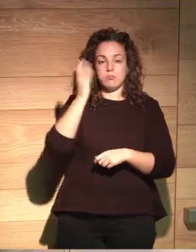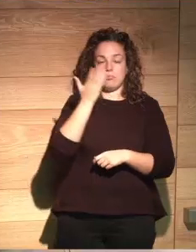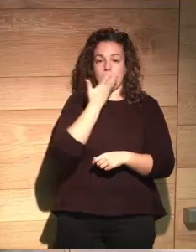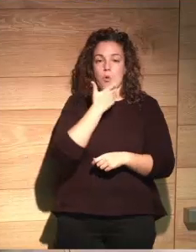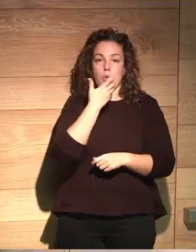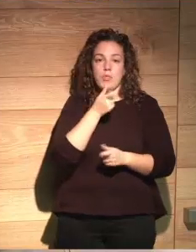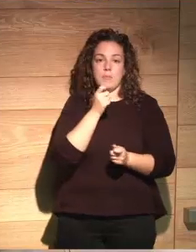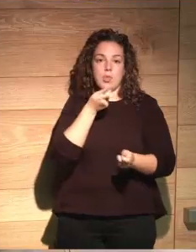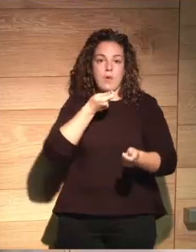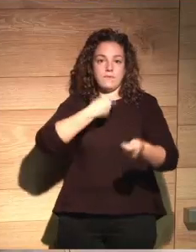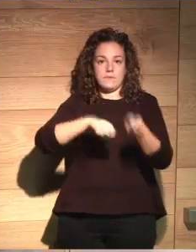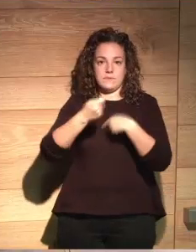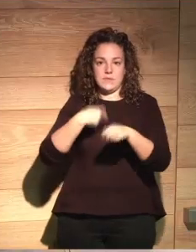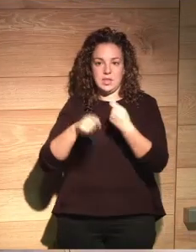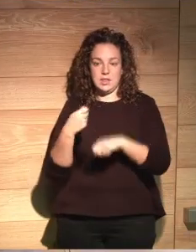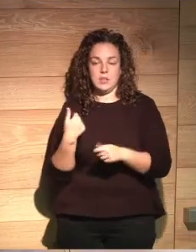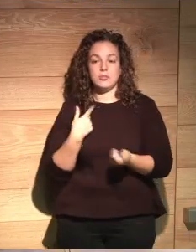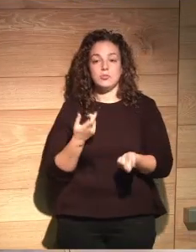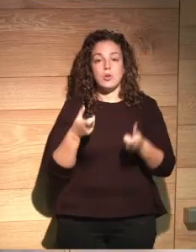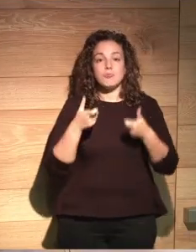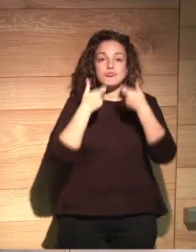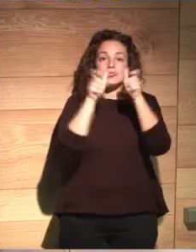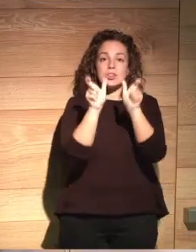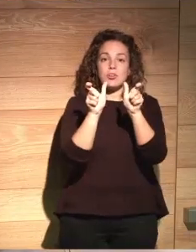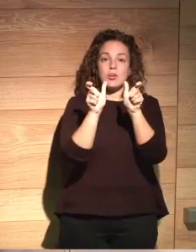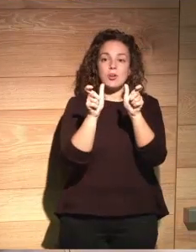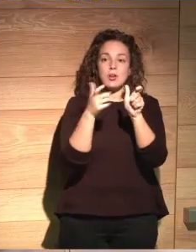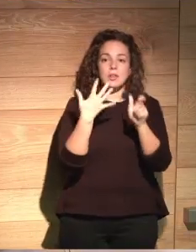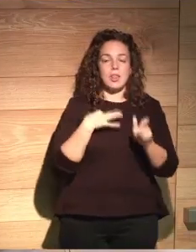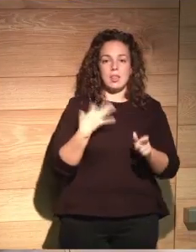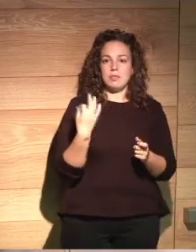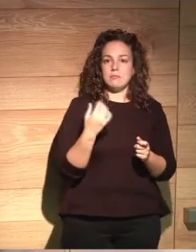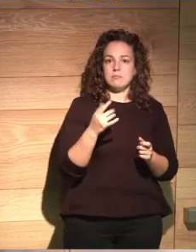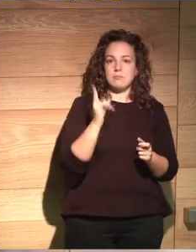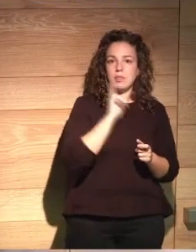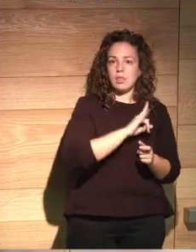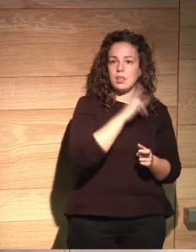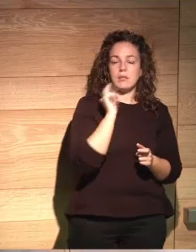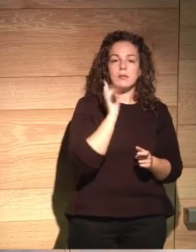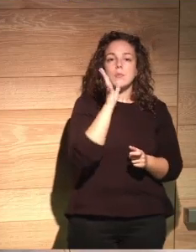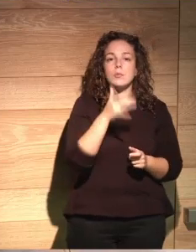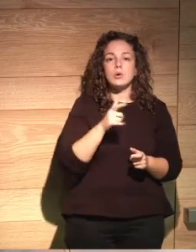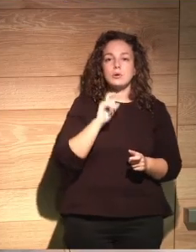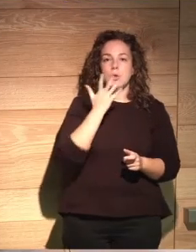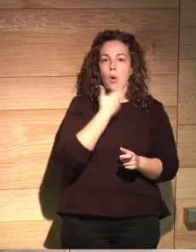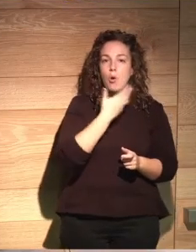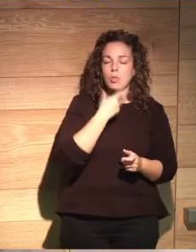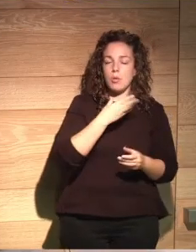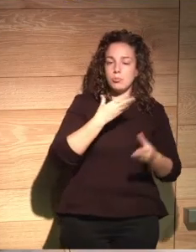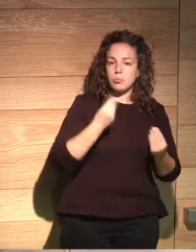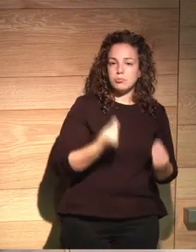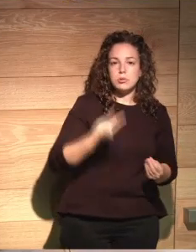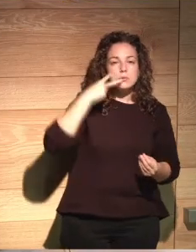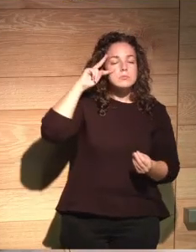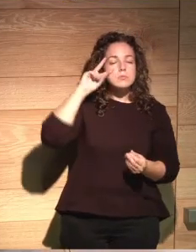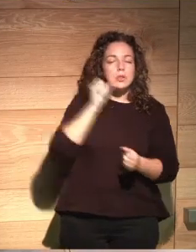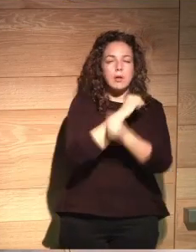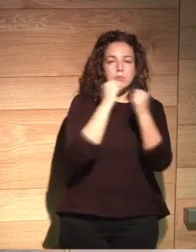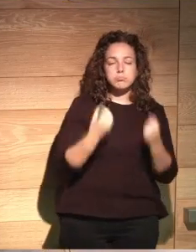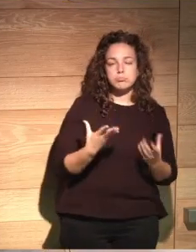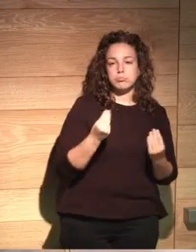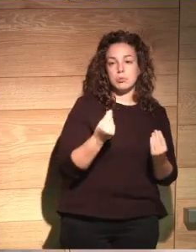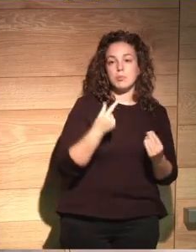knowledge. And this is a sector that is, well, I admire